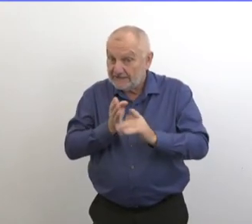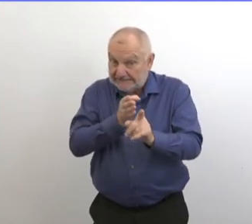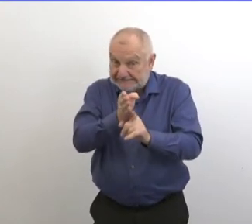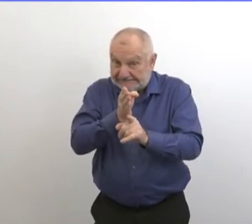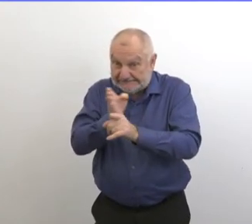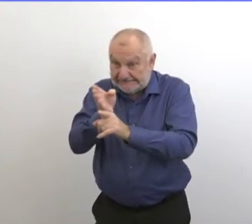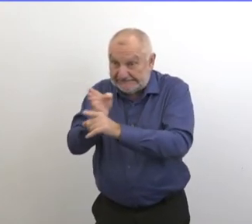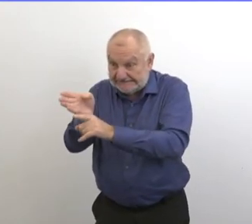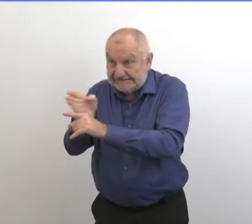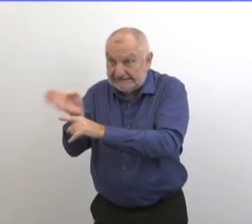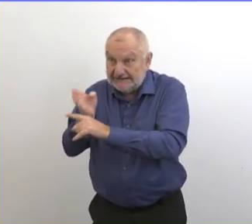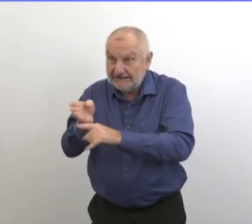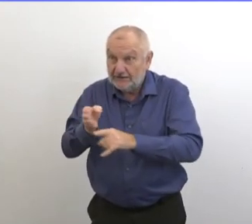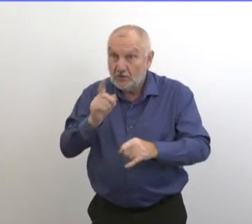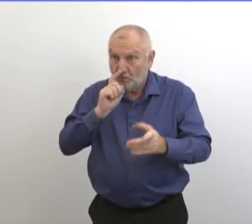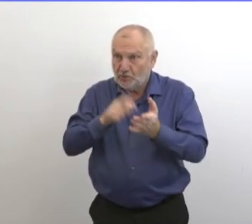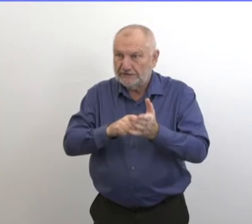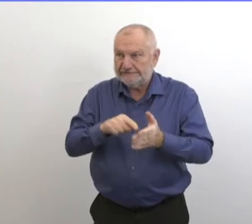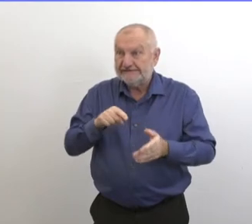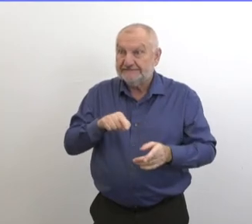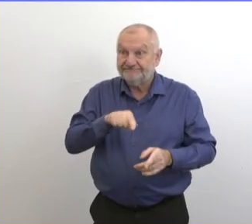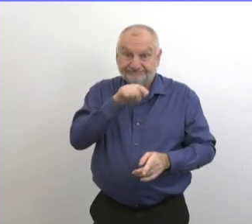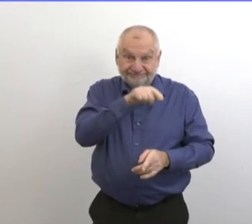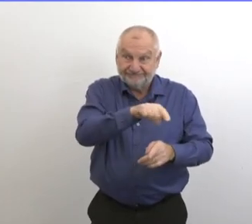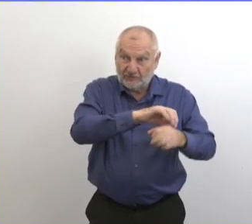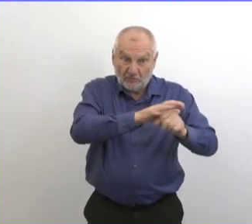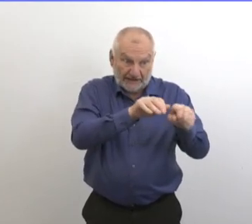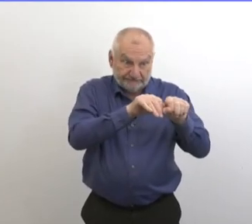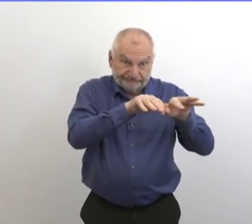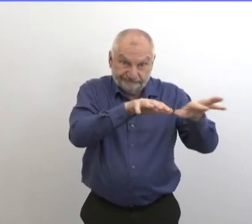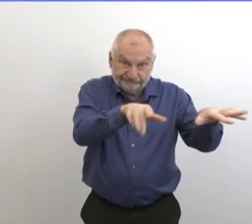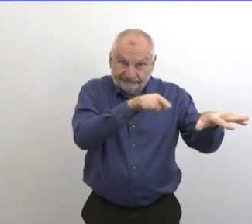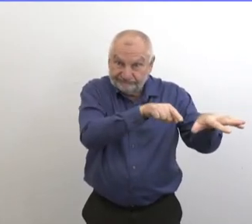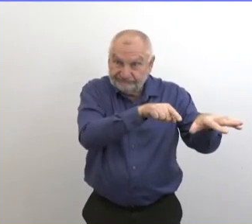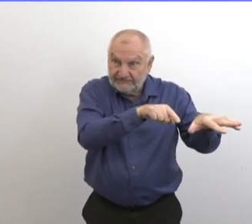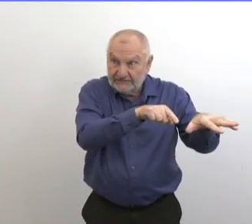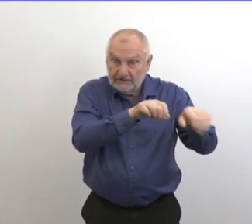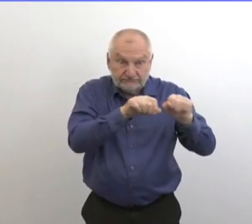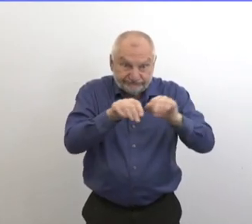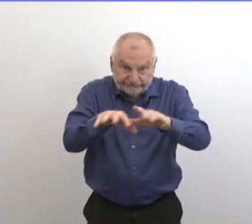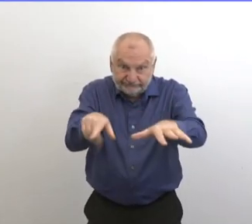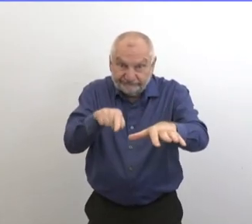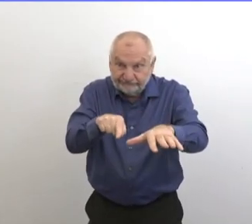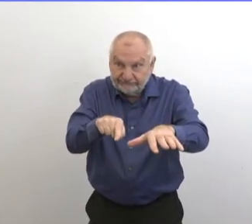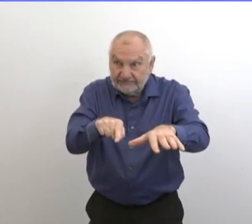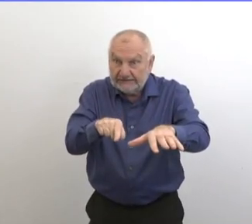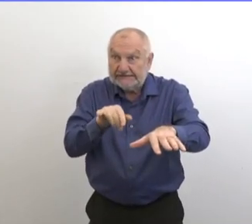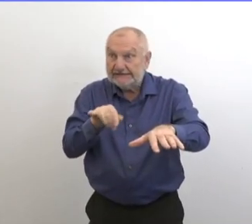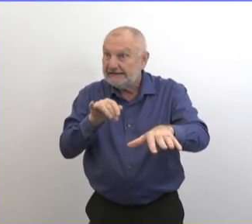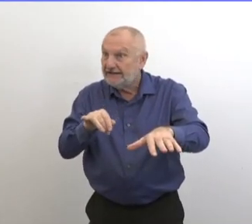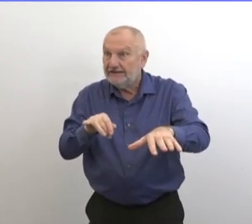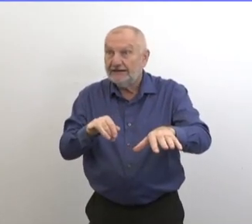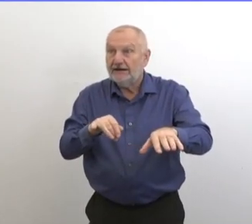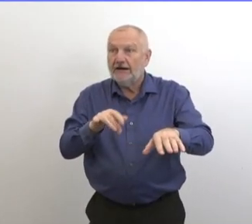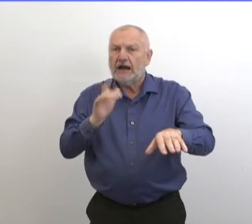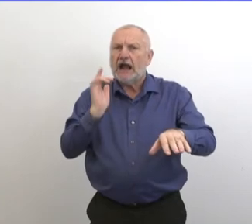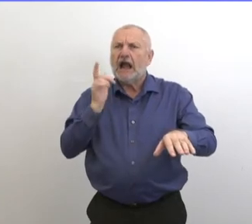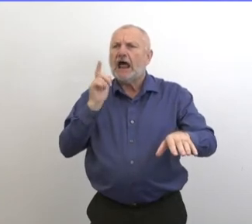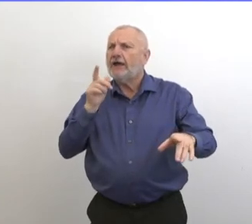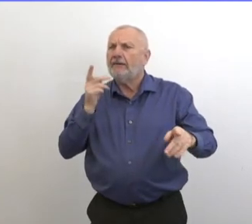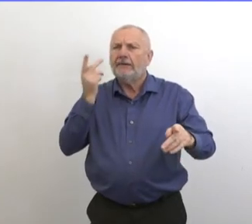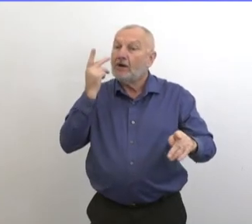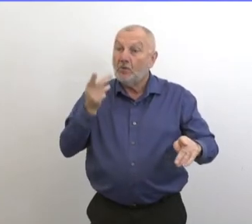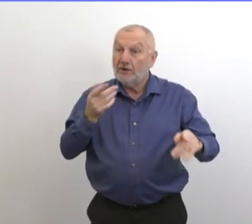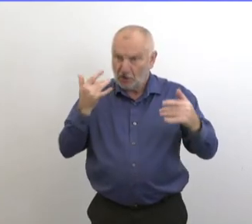virus in some of these areas. And what we want to do is ensure we're taking a proactive approach to this. So as I said earlier, we